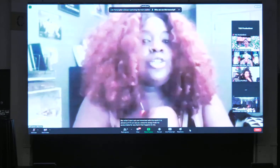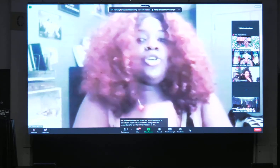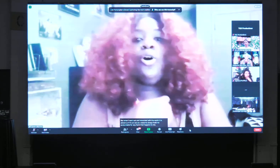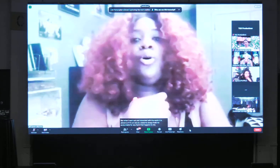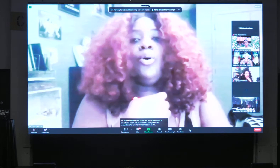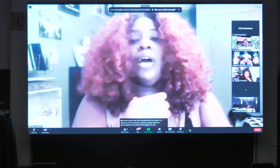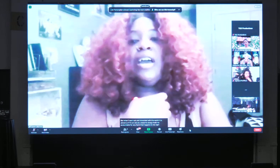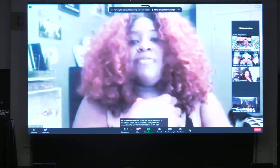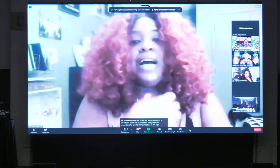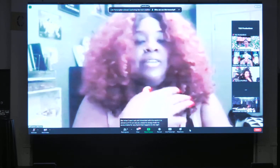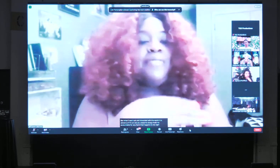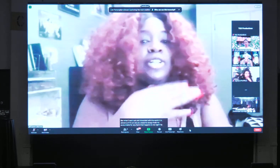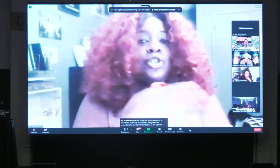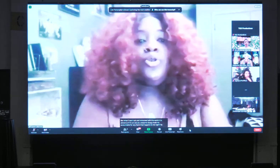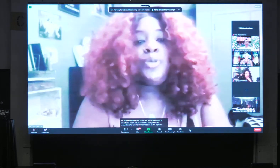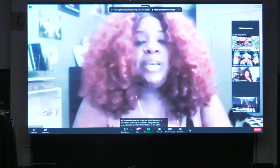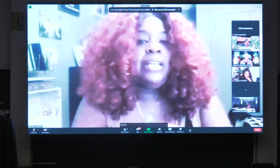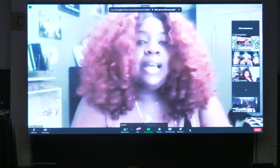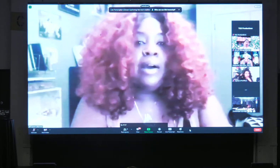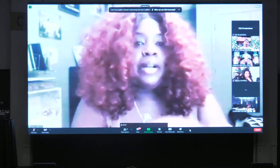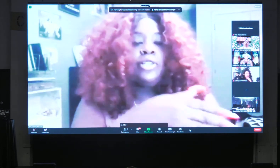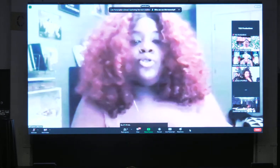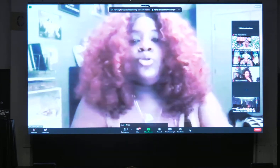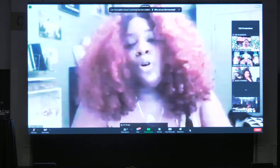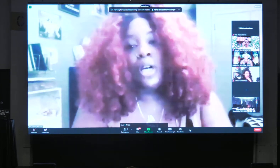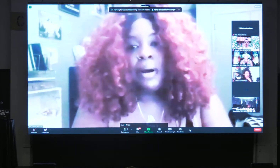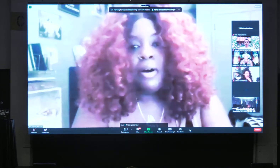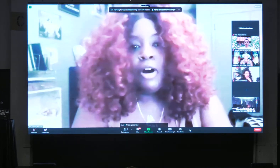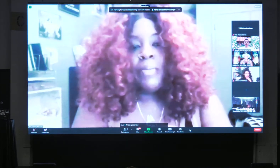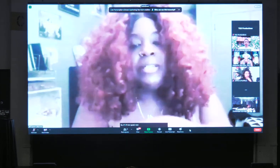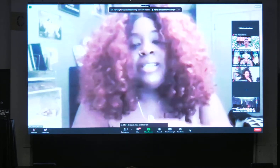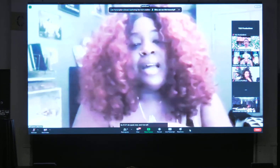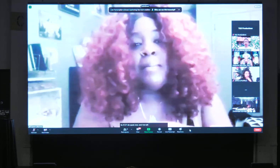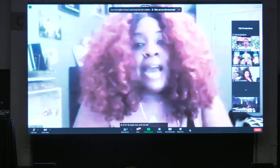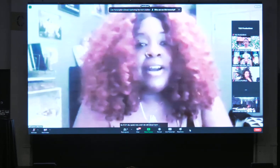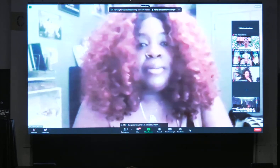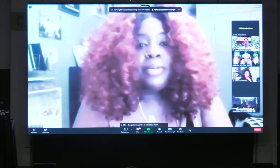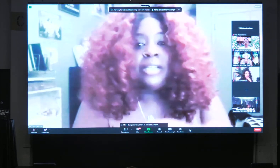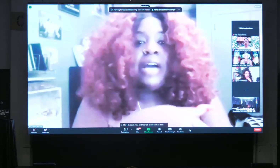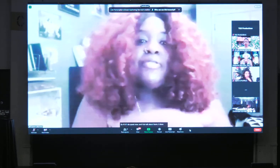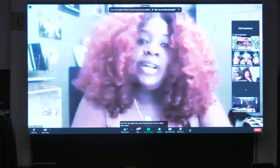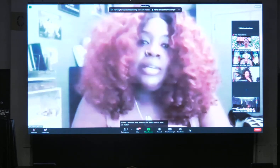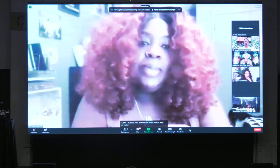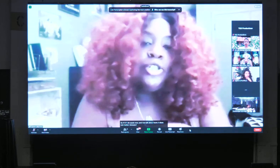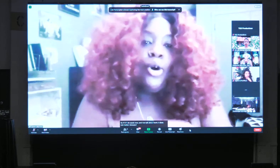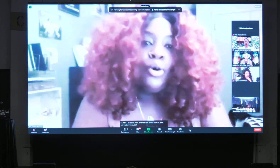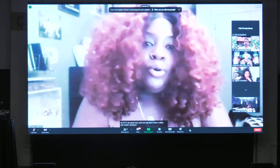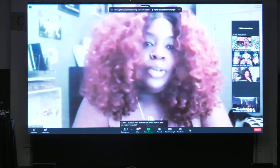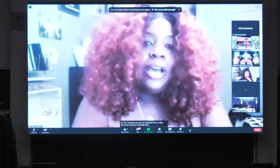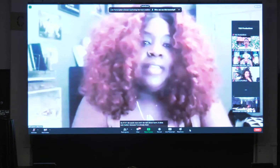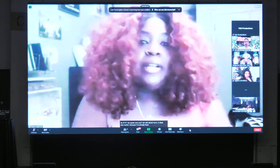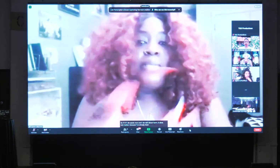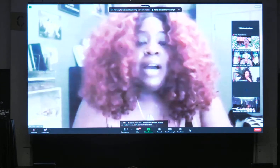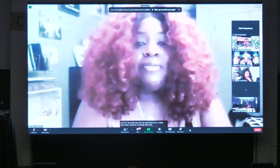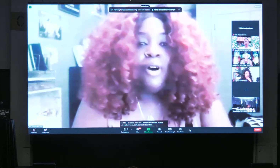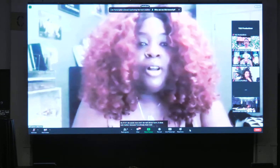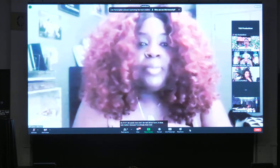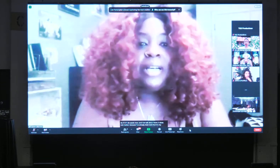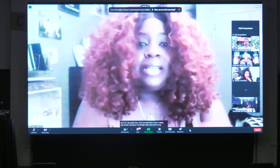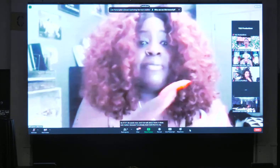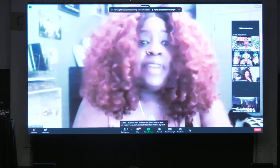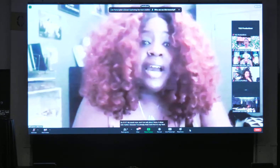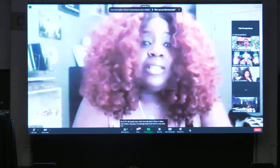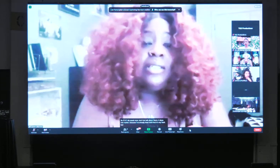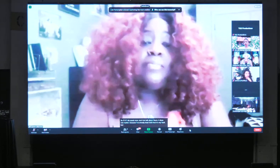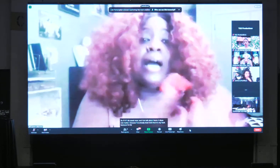right? So if I do speak now and I do talk about harm, it does not matter because I've already been told that it's my fault because